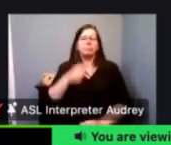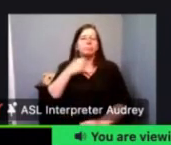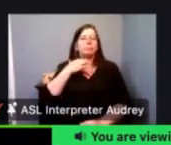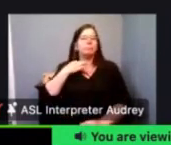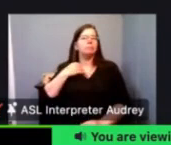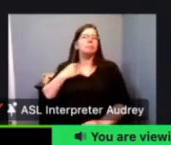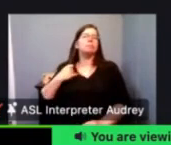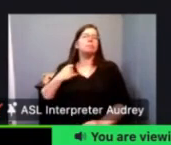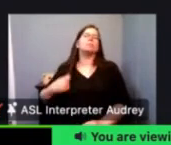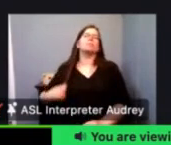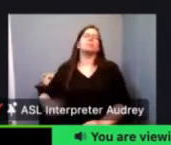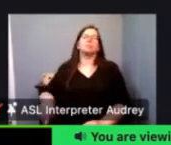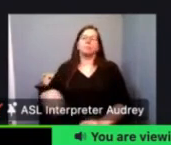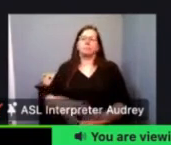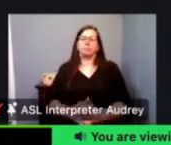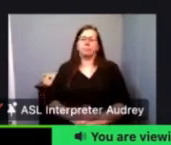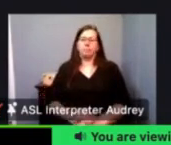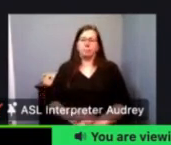Next slide.